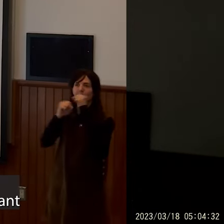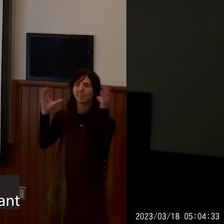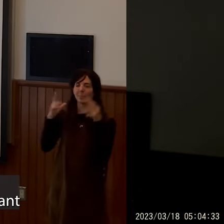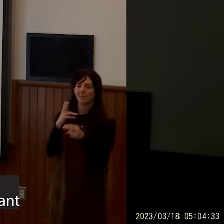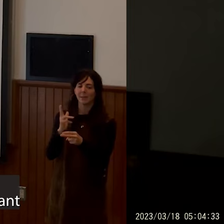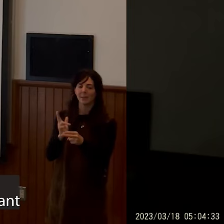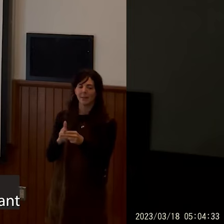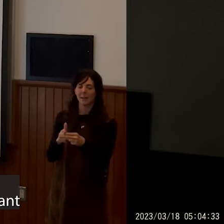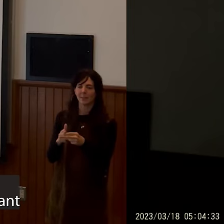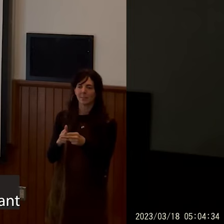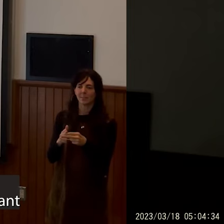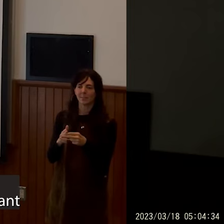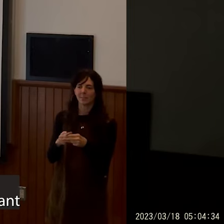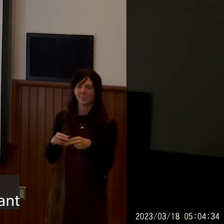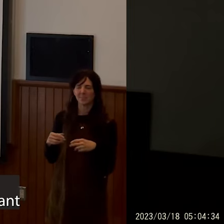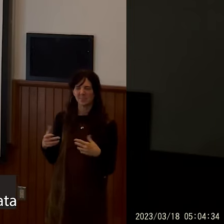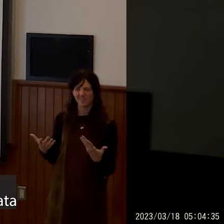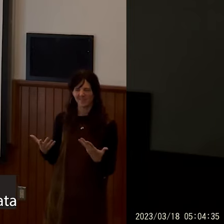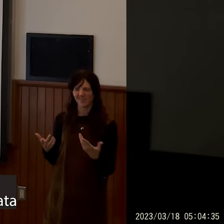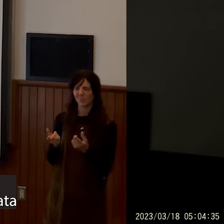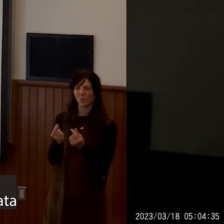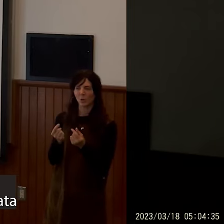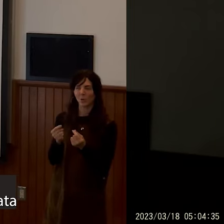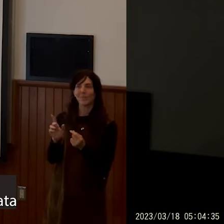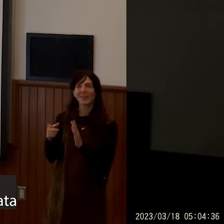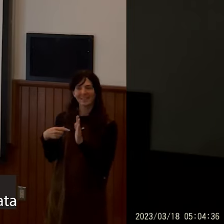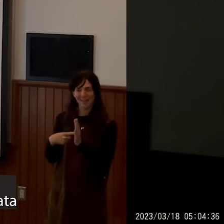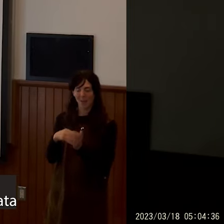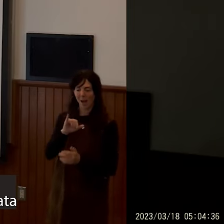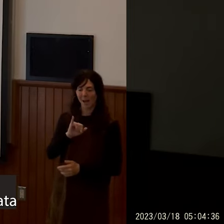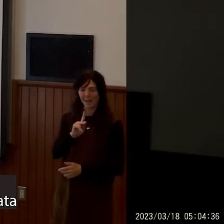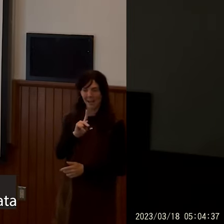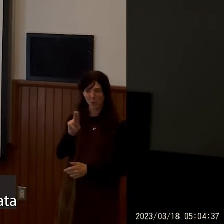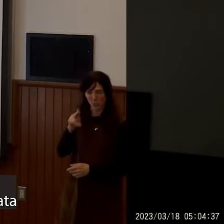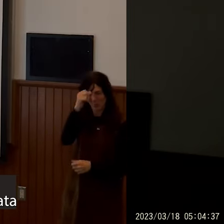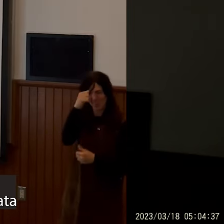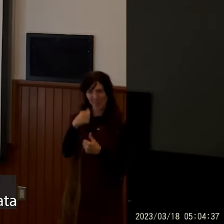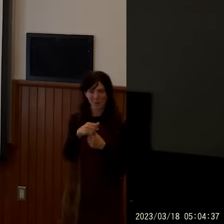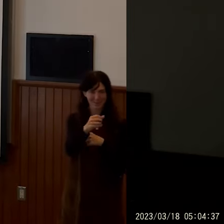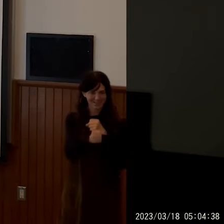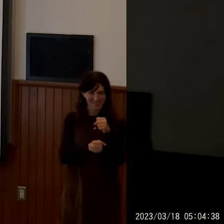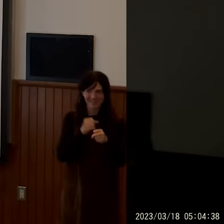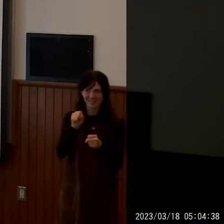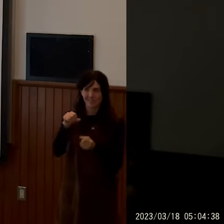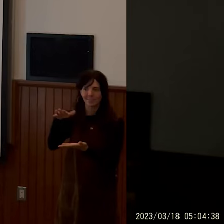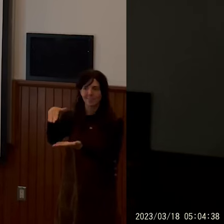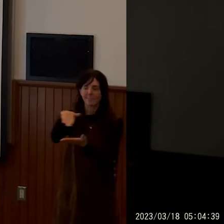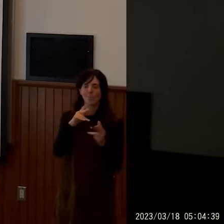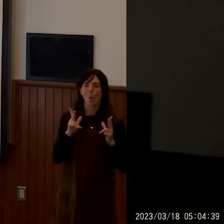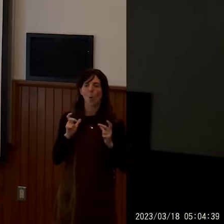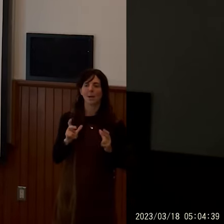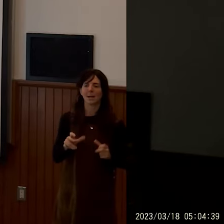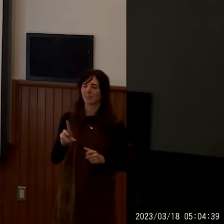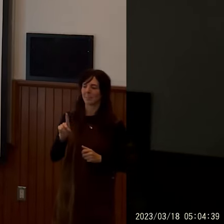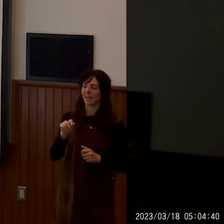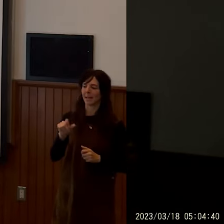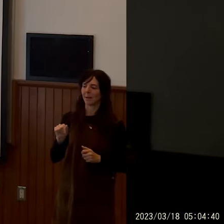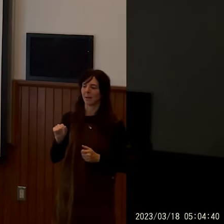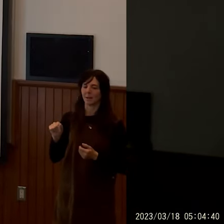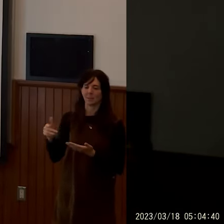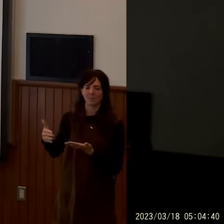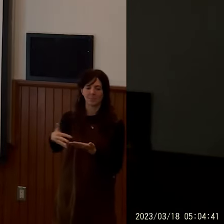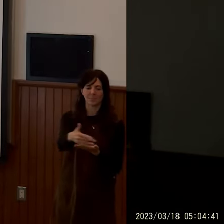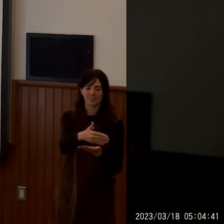do with a replicant like in IKU, the replicant who was sent out to collect orgasm data. What would you do